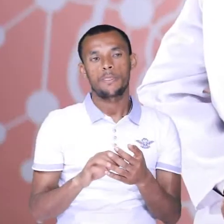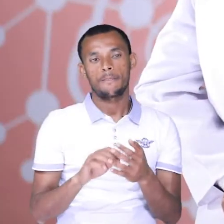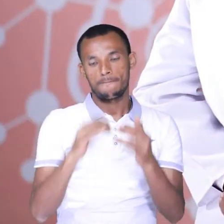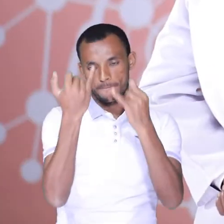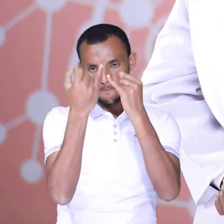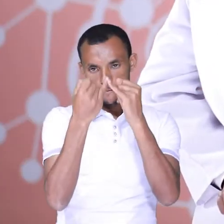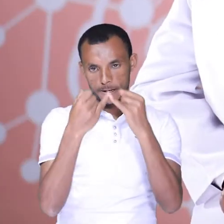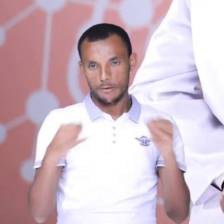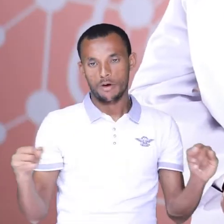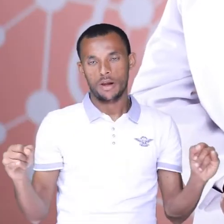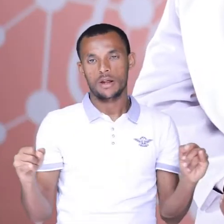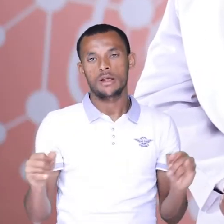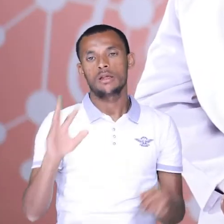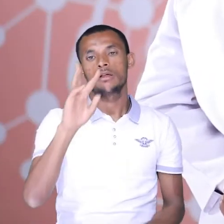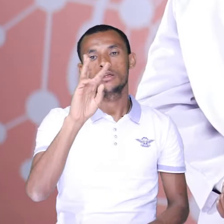divided by